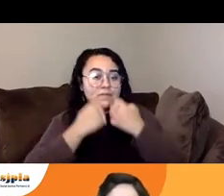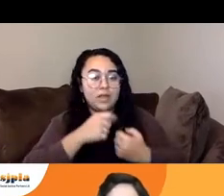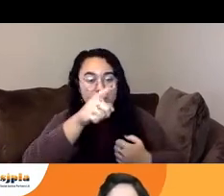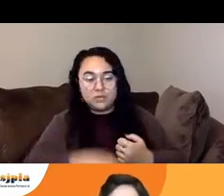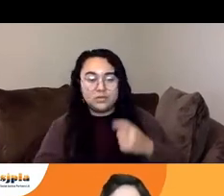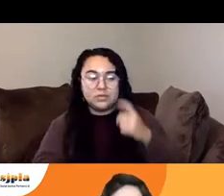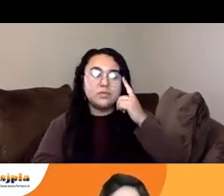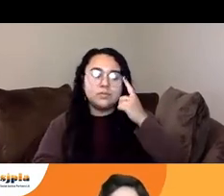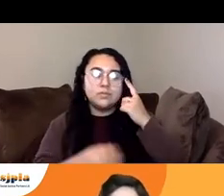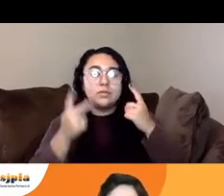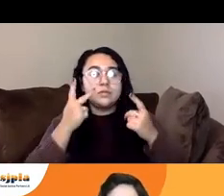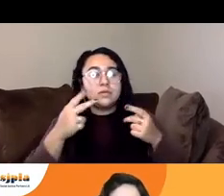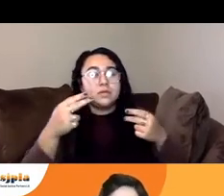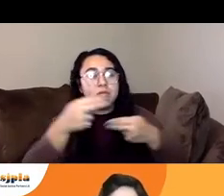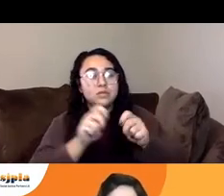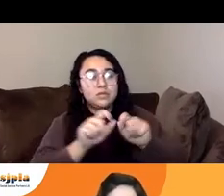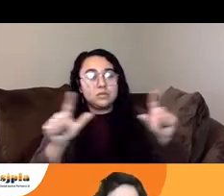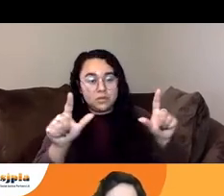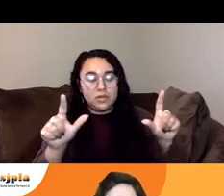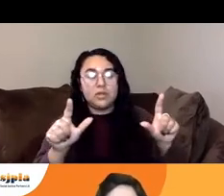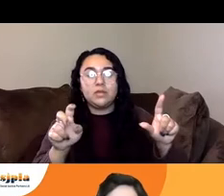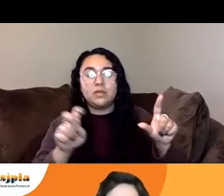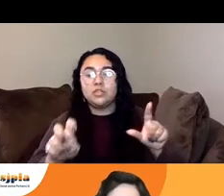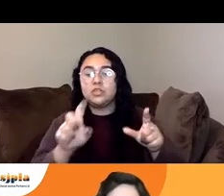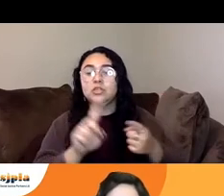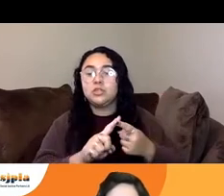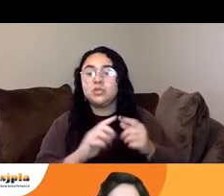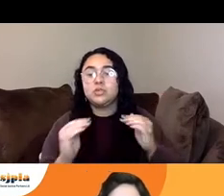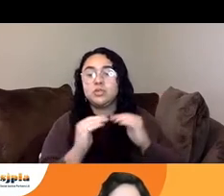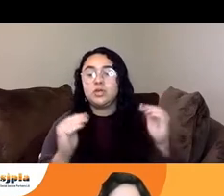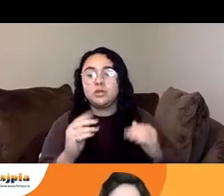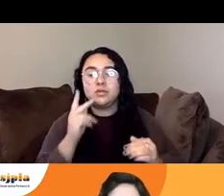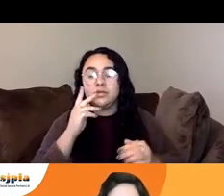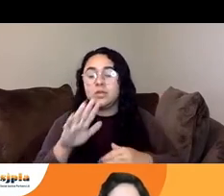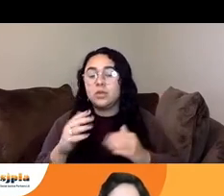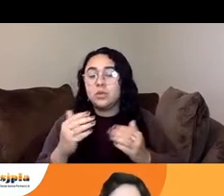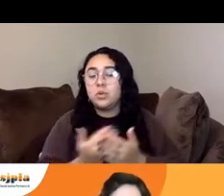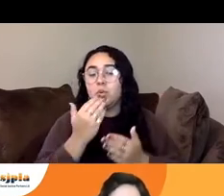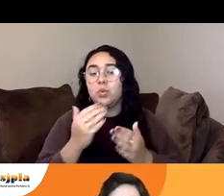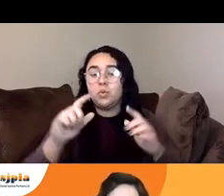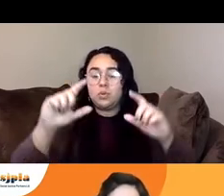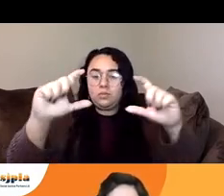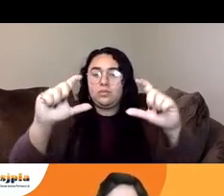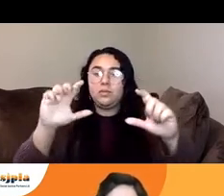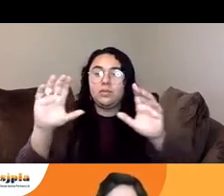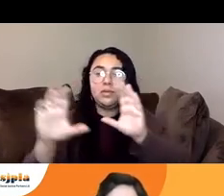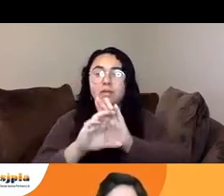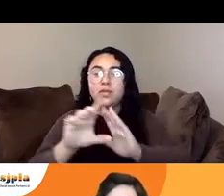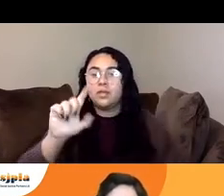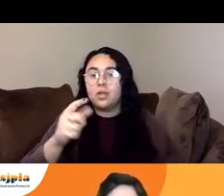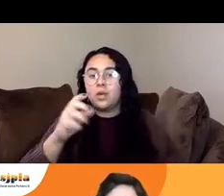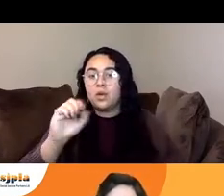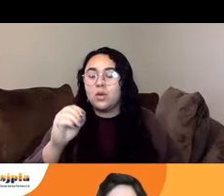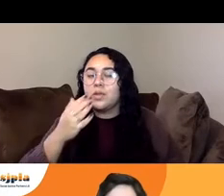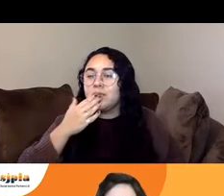see up on the screen this journey to justice. You'll see our new logo, very much thanks